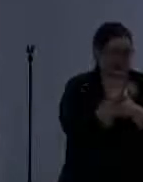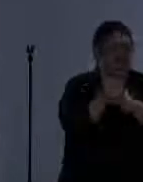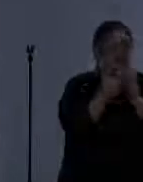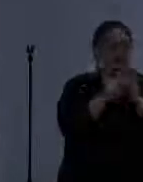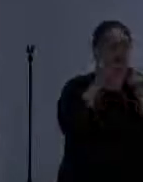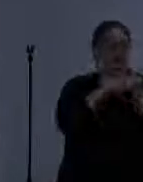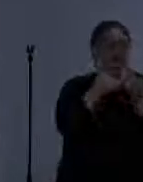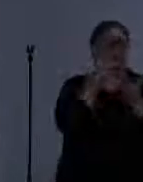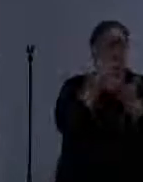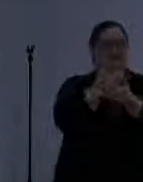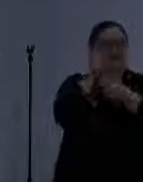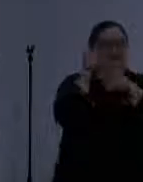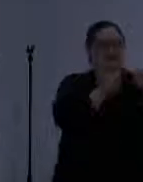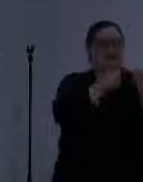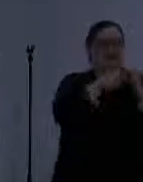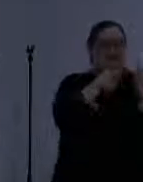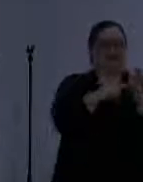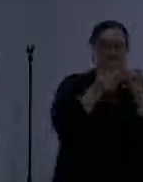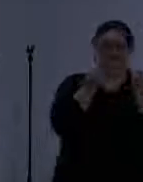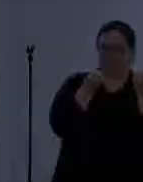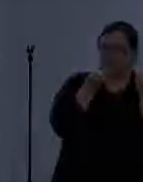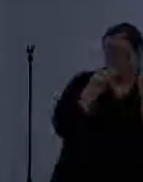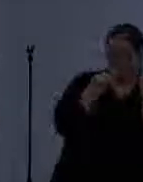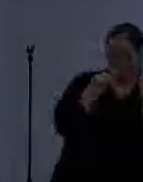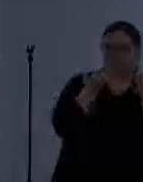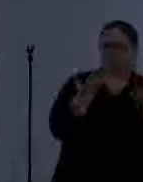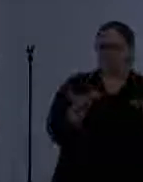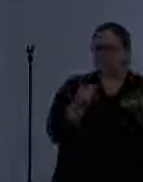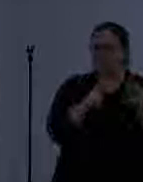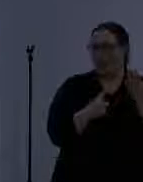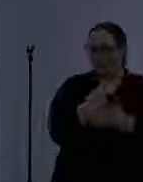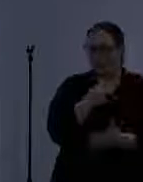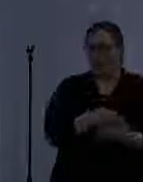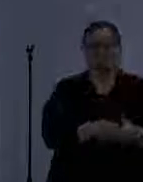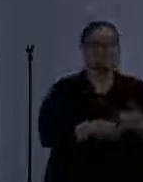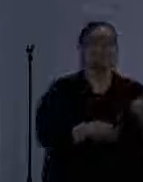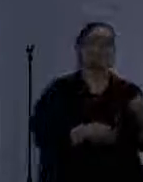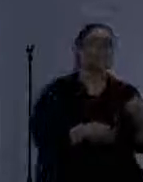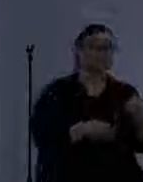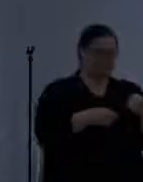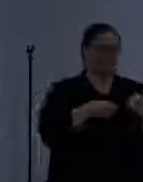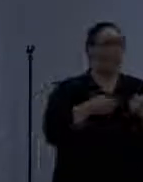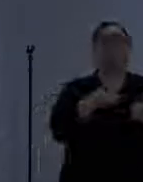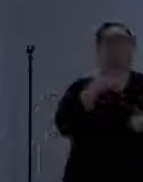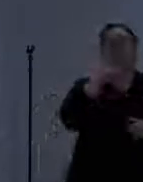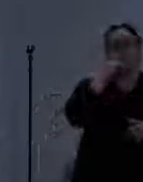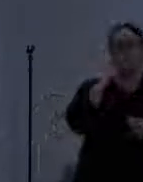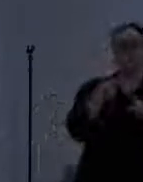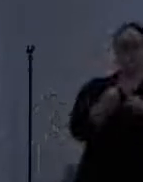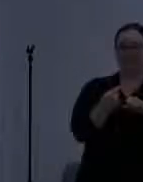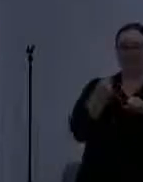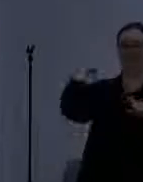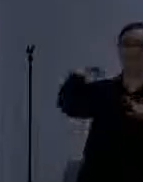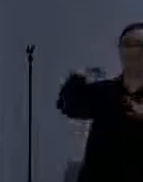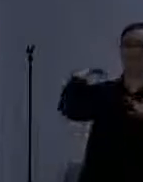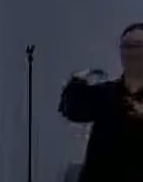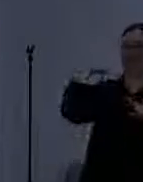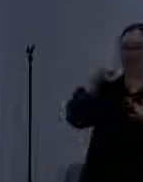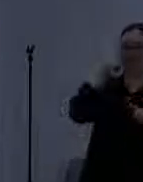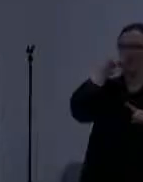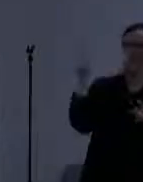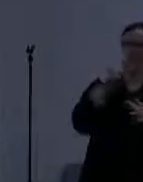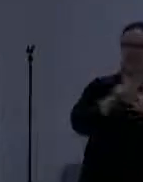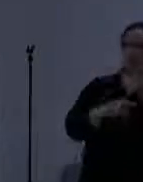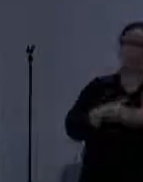Safeguard Commission wasn't brought out then? Yeah, so unfortunately we don't do anything that's retrospective.